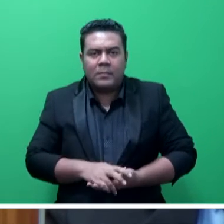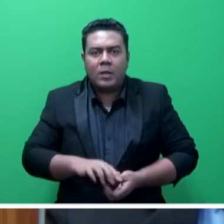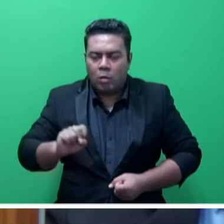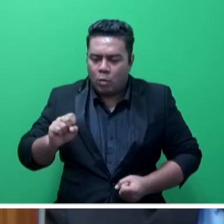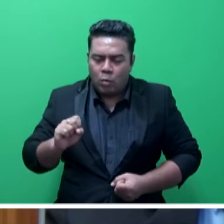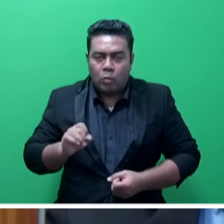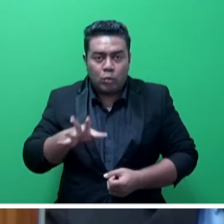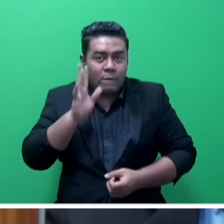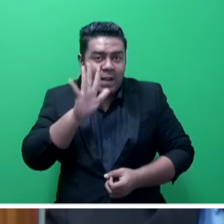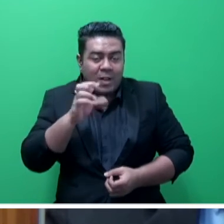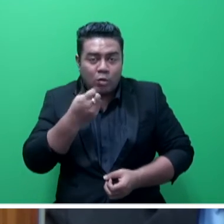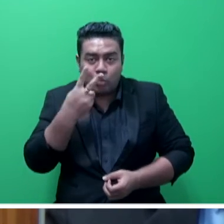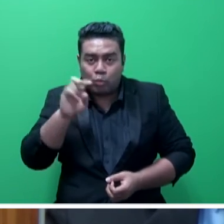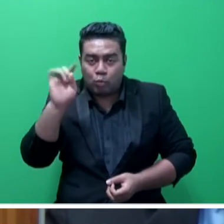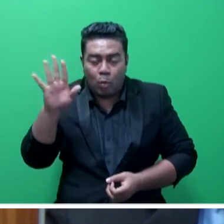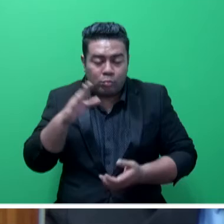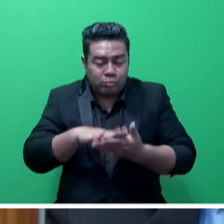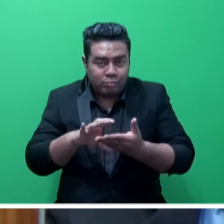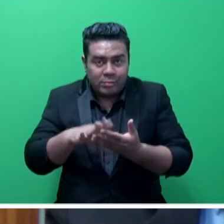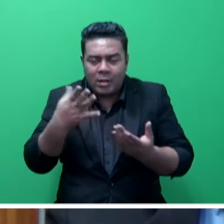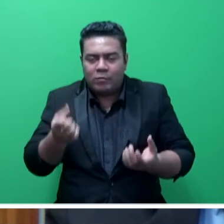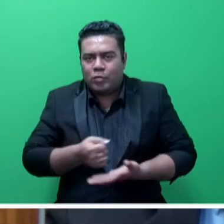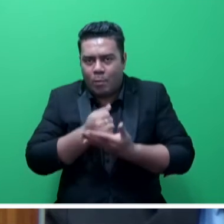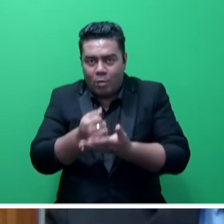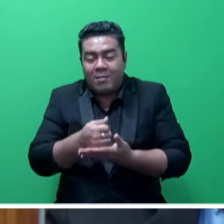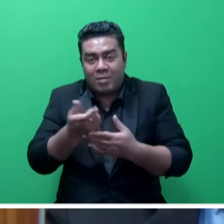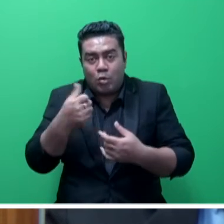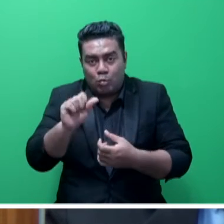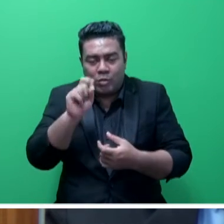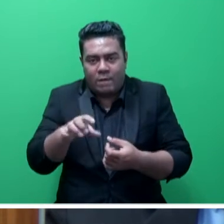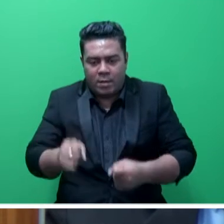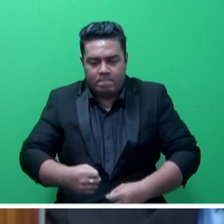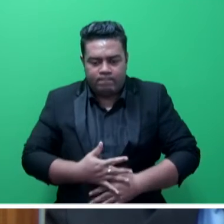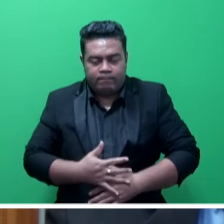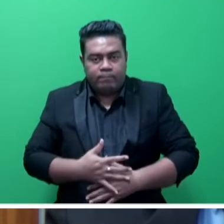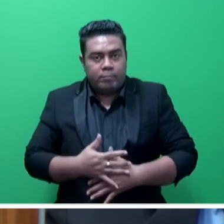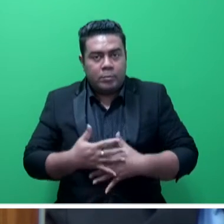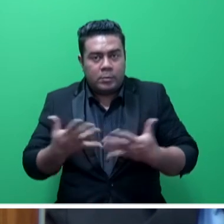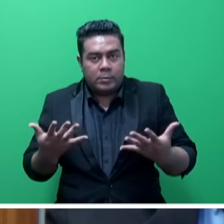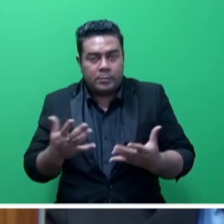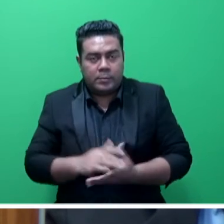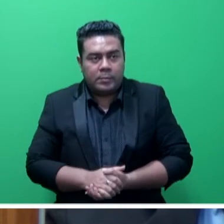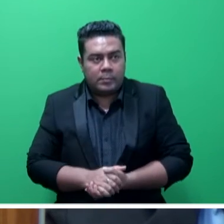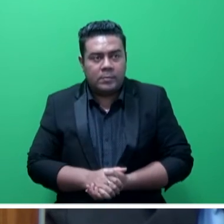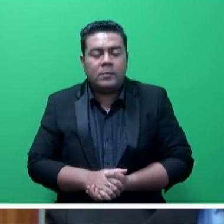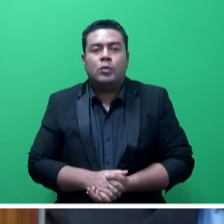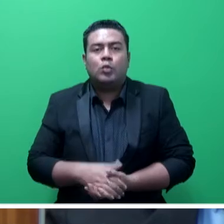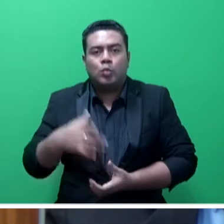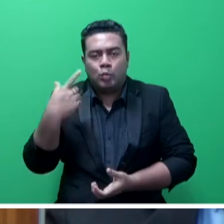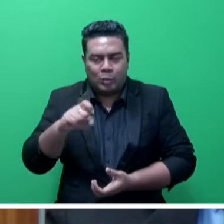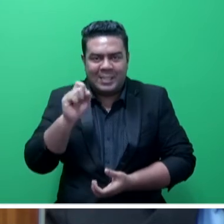$267,502. And this actually also supports the use of imaging in this rather than specifically to CT